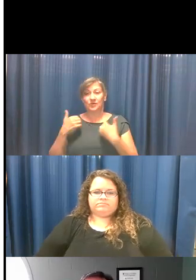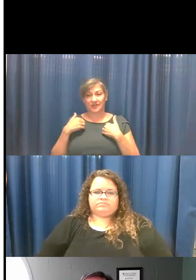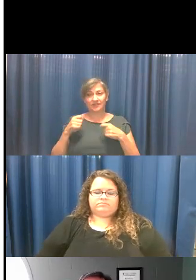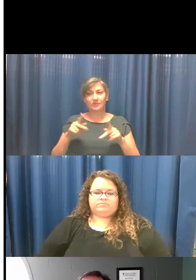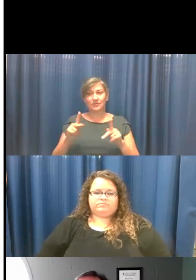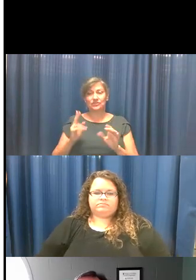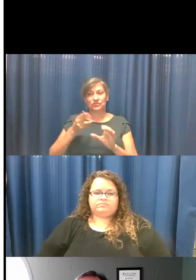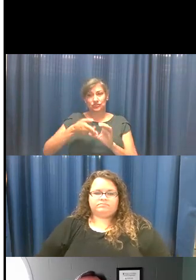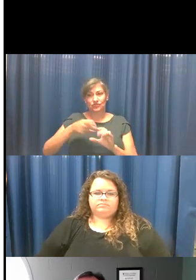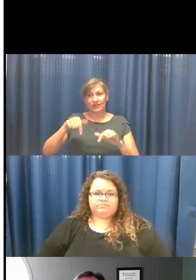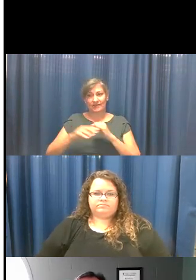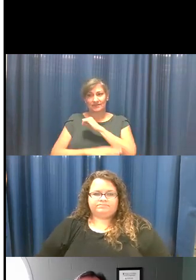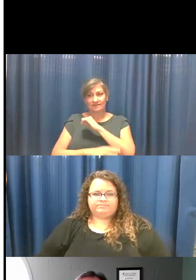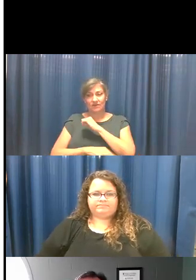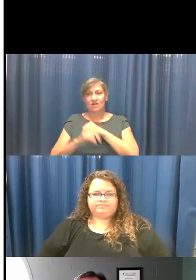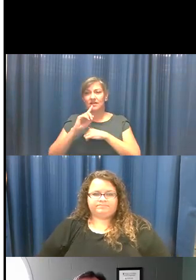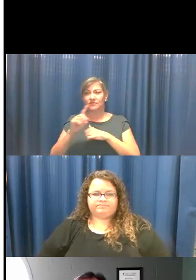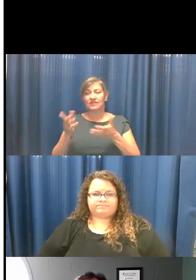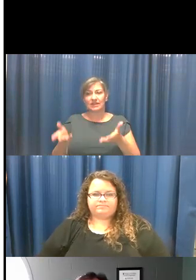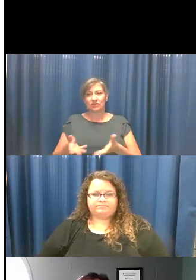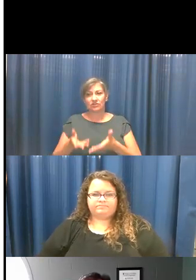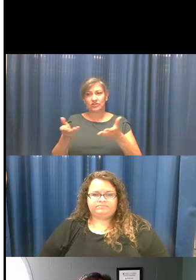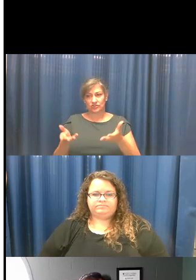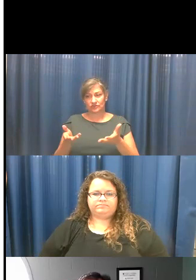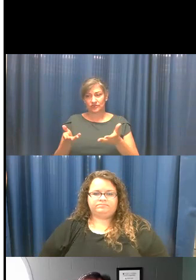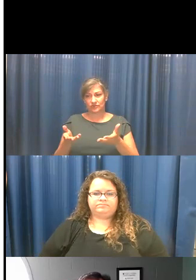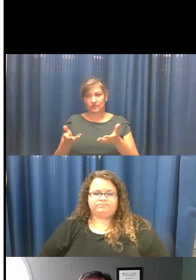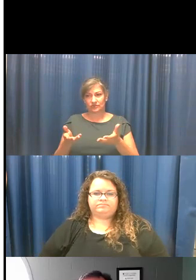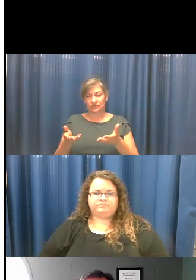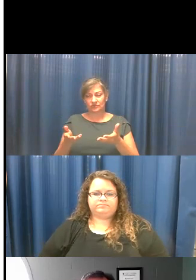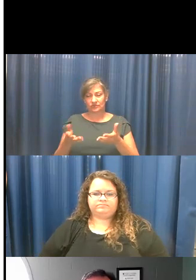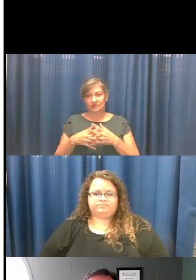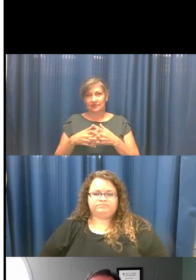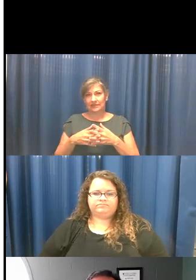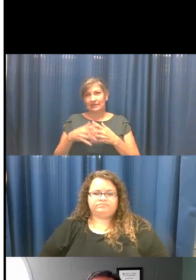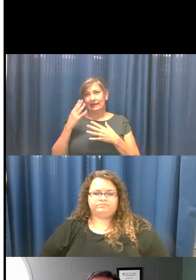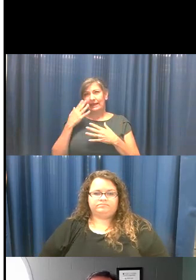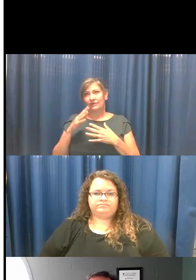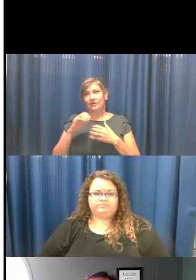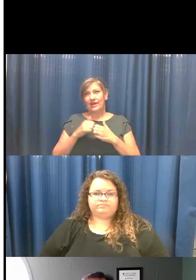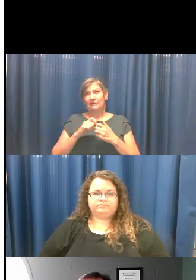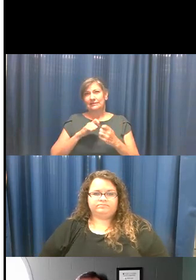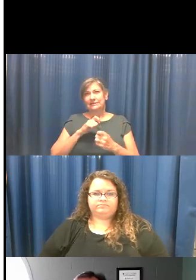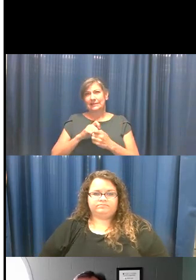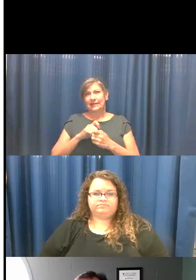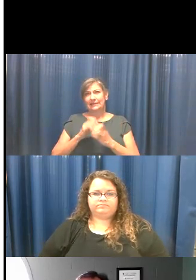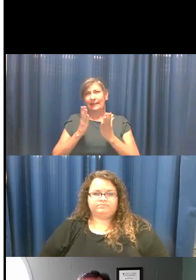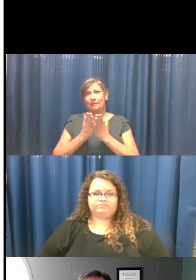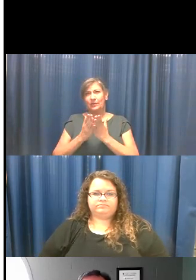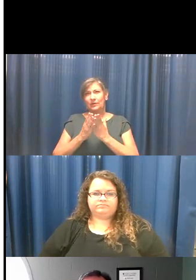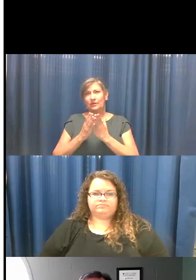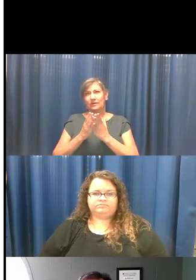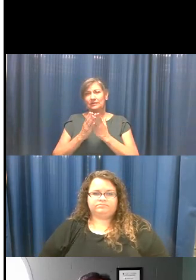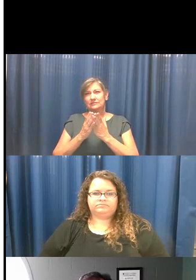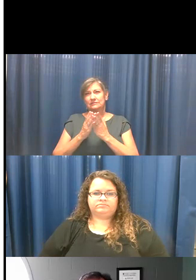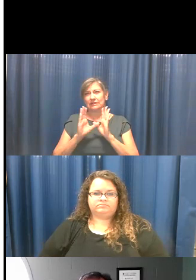this fall. And I really encourage you to participate. I don't know exactly how we'll do these book clubs, but if we